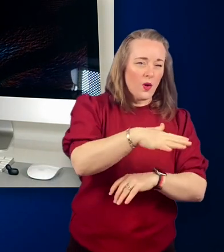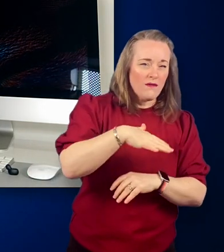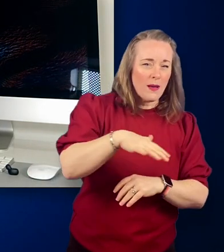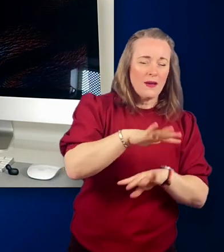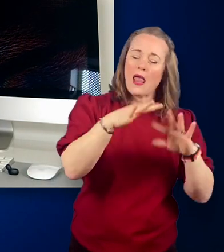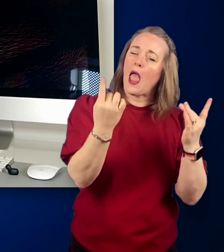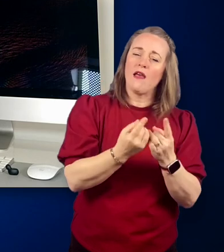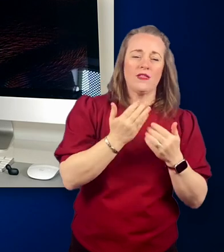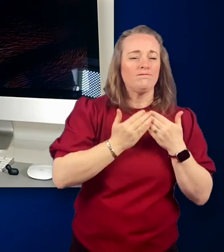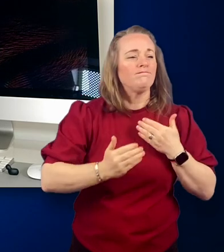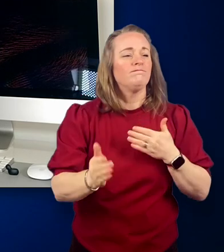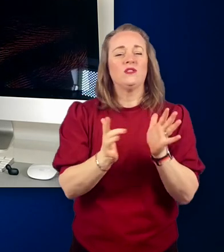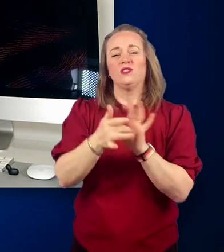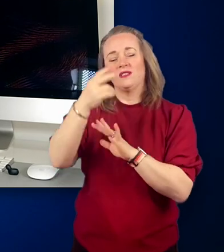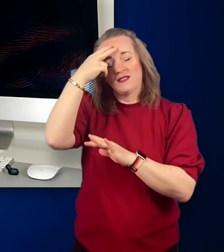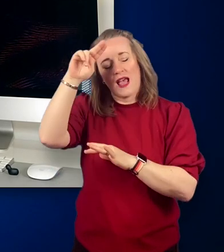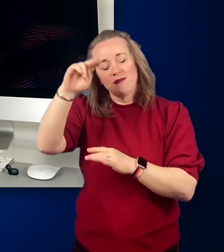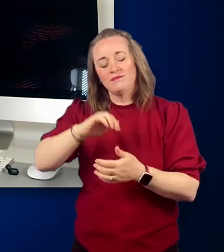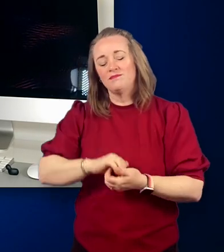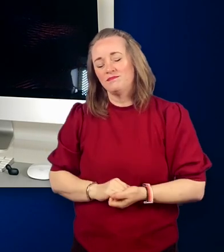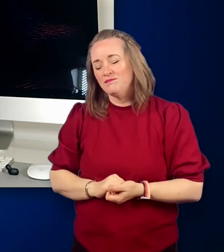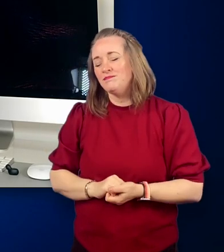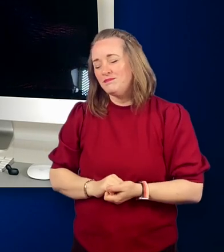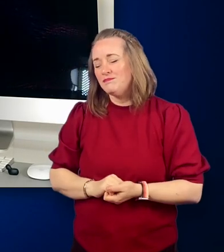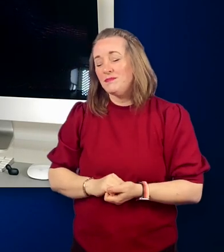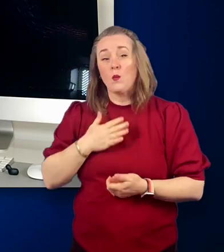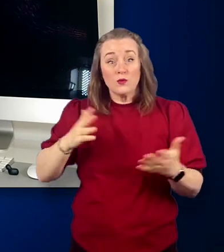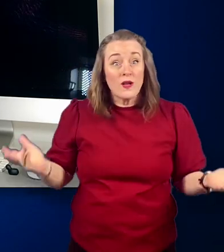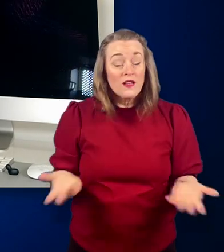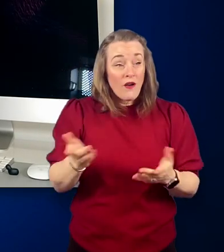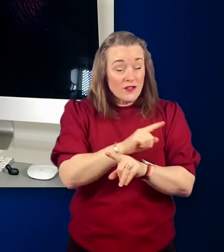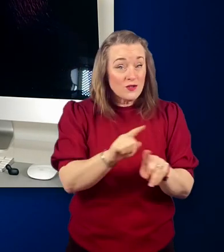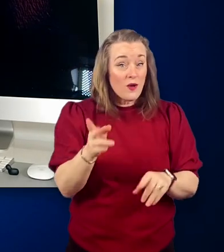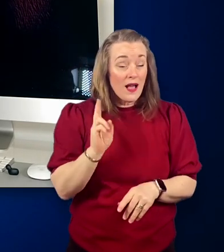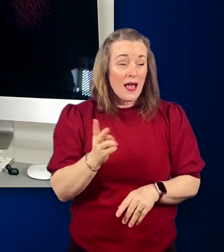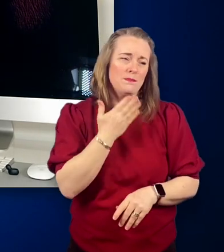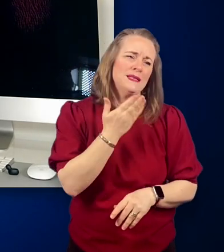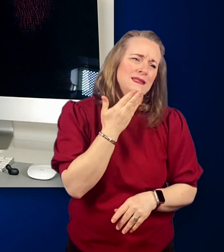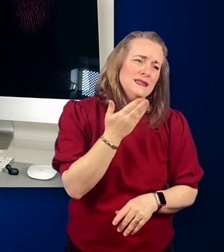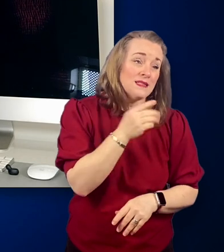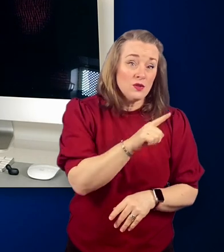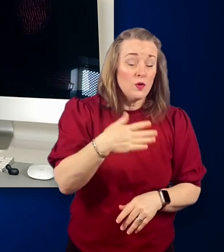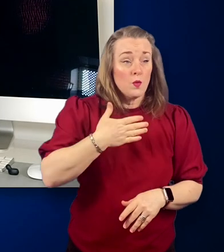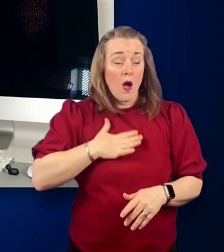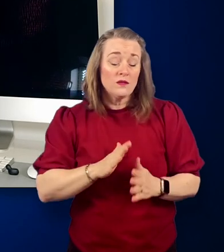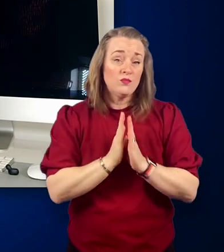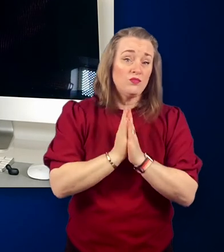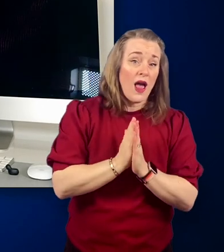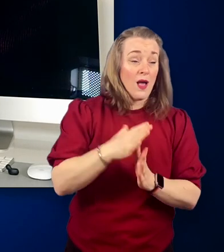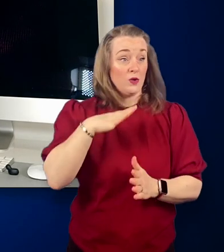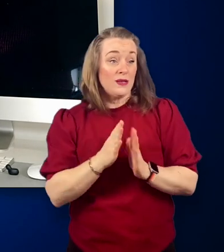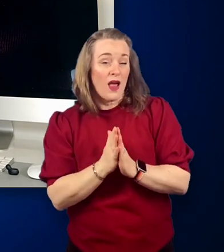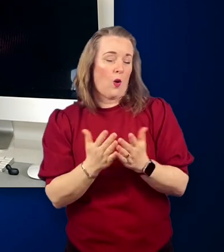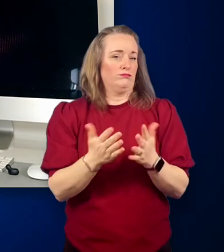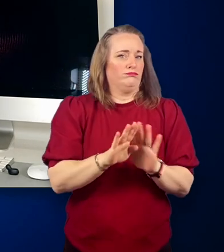do, in Jesus' name. I want to encourage you once again, please, if you need prayer, or if you want to, even if you don't